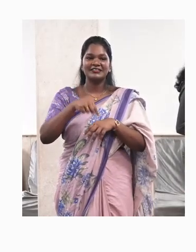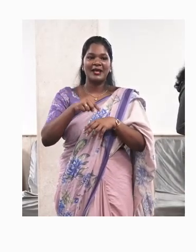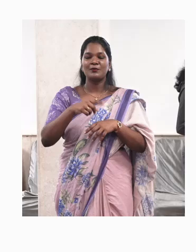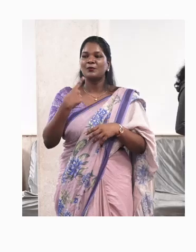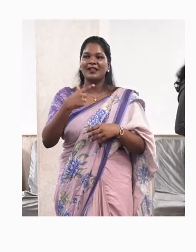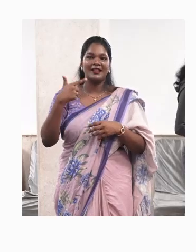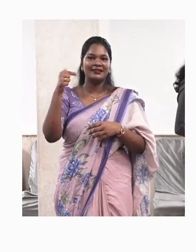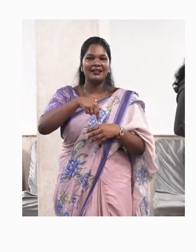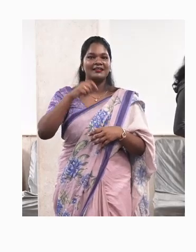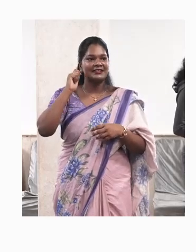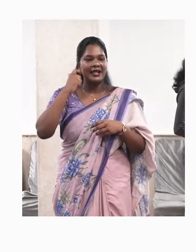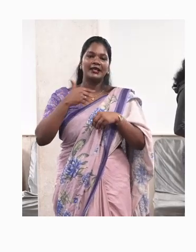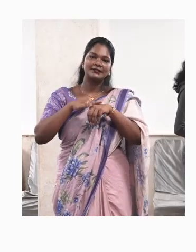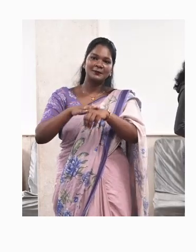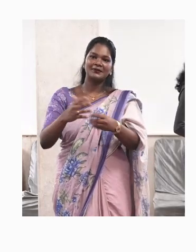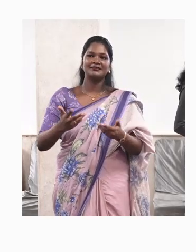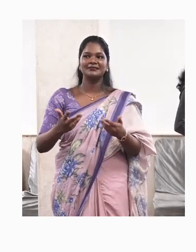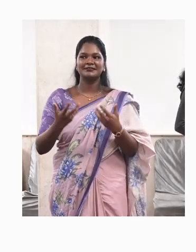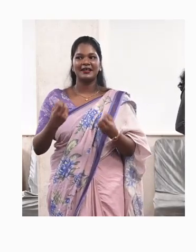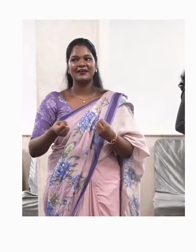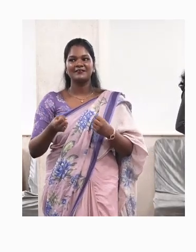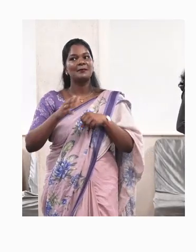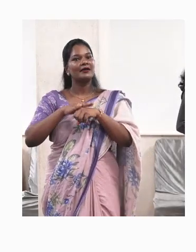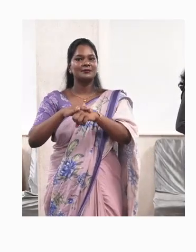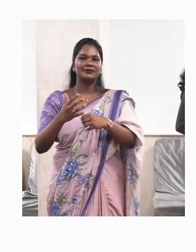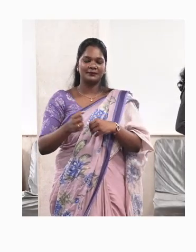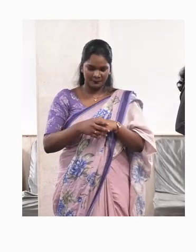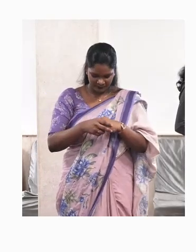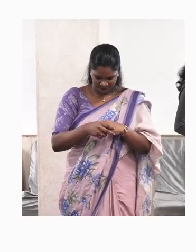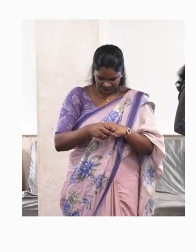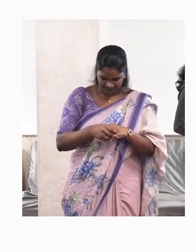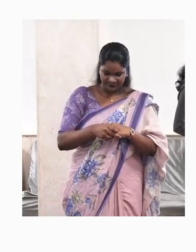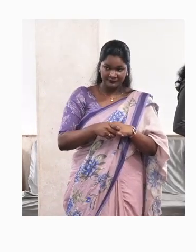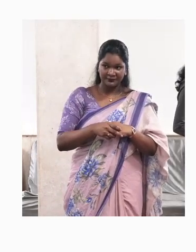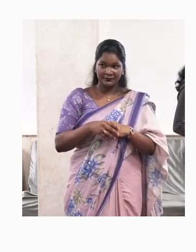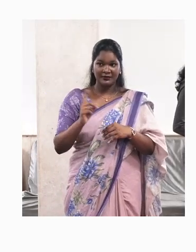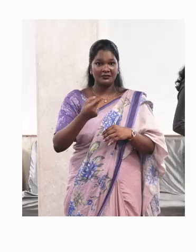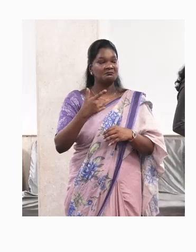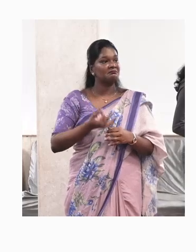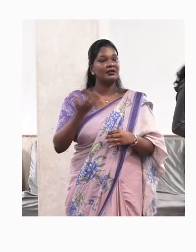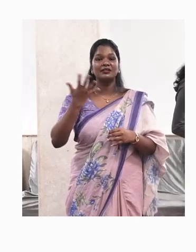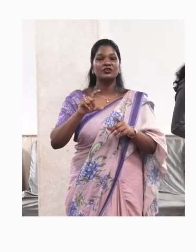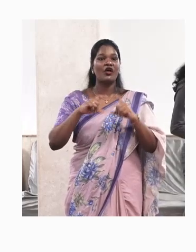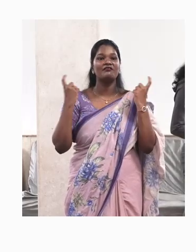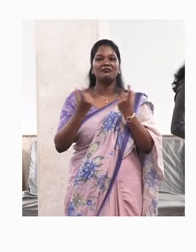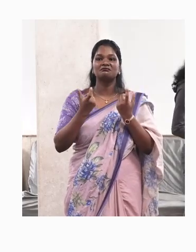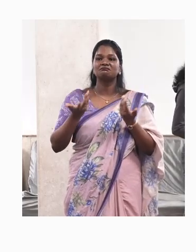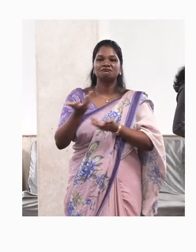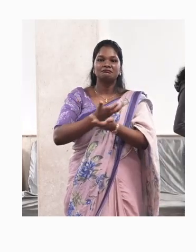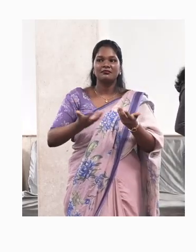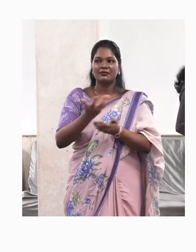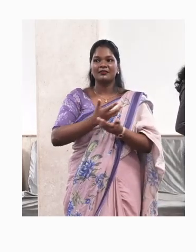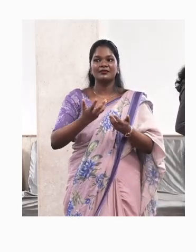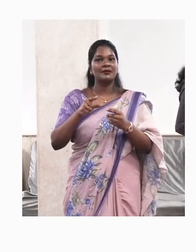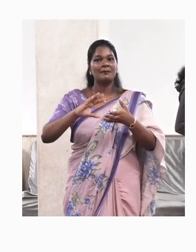love Chennai and you love this experience, and if you returned and you still love this experience, we've had a fantastic conference logistics team